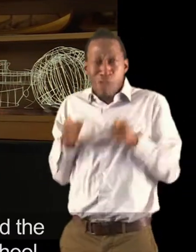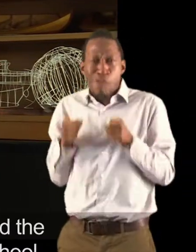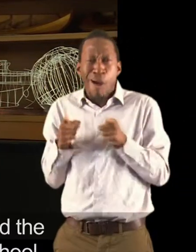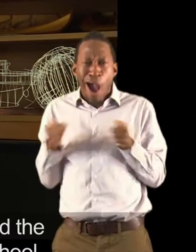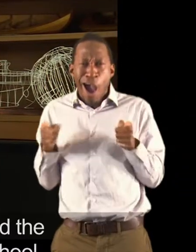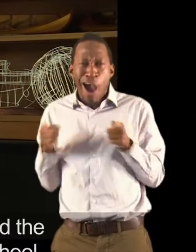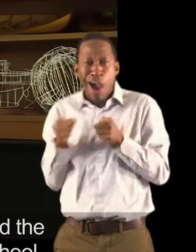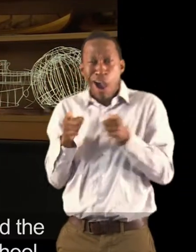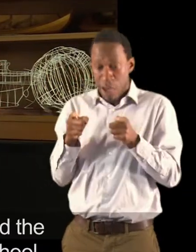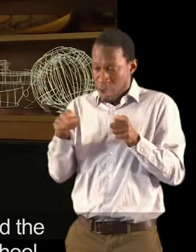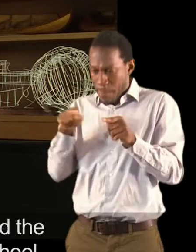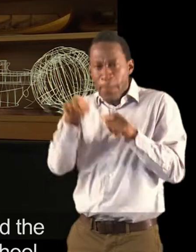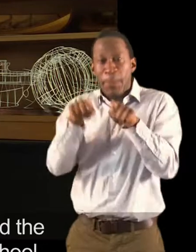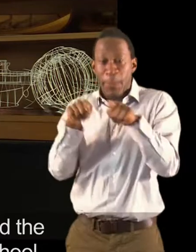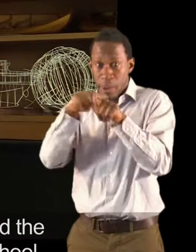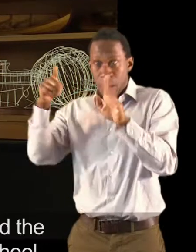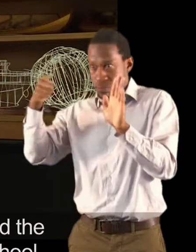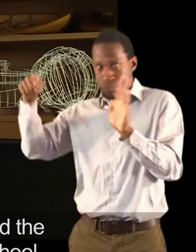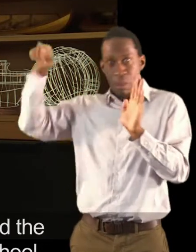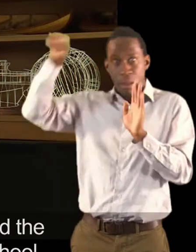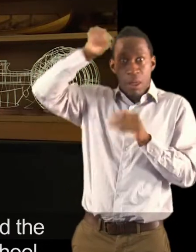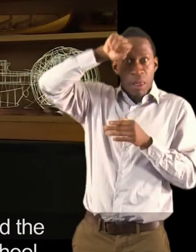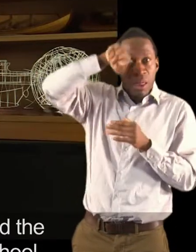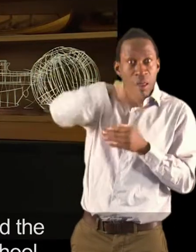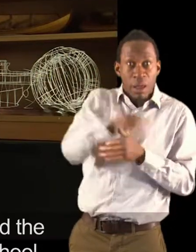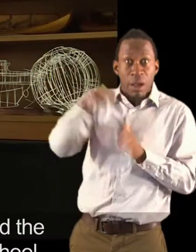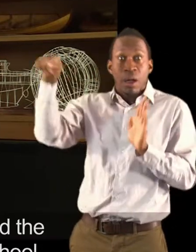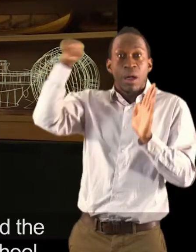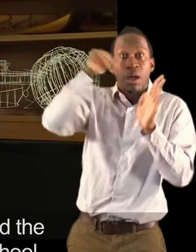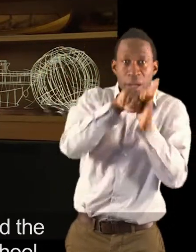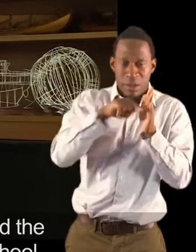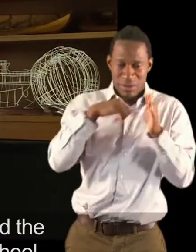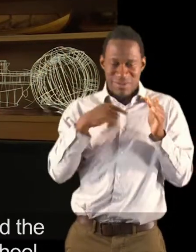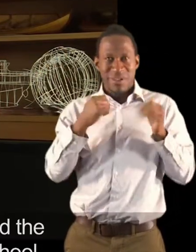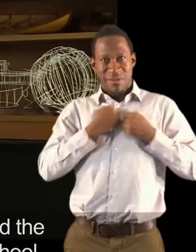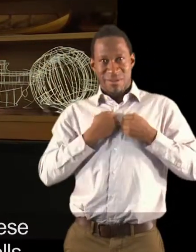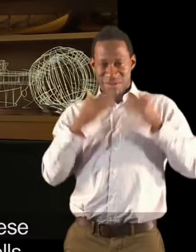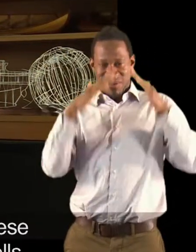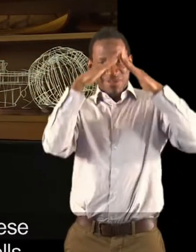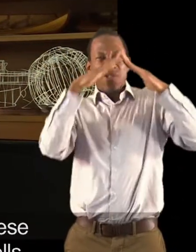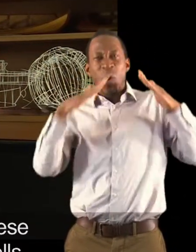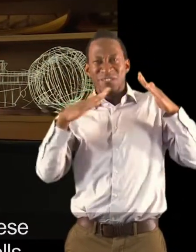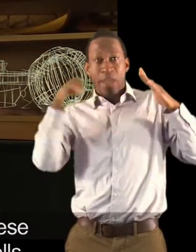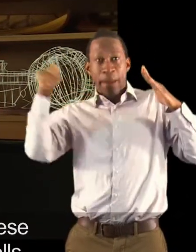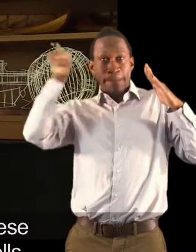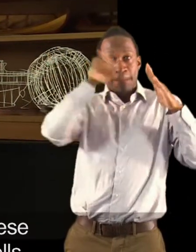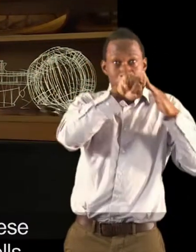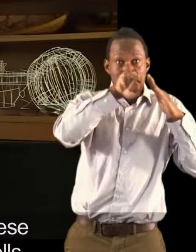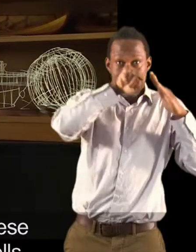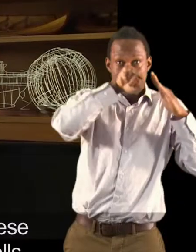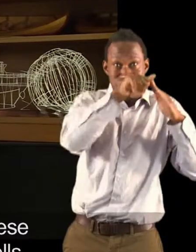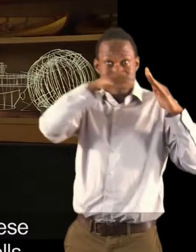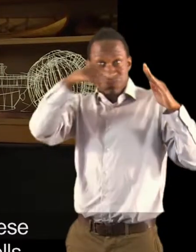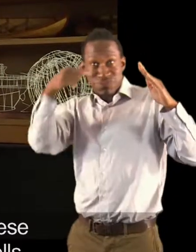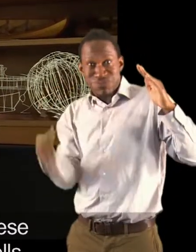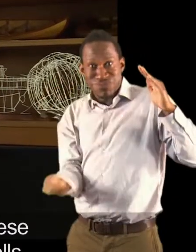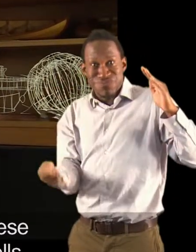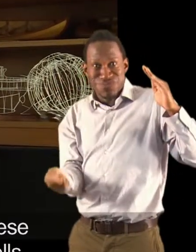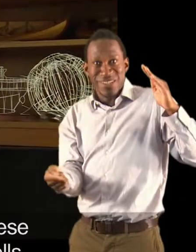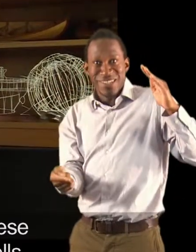Unfortunately, he missed the bomb, and he hit the school. And we could